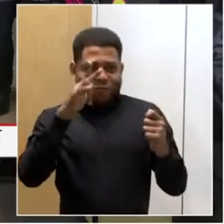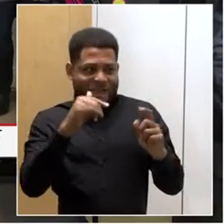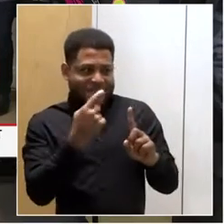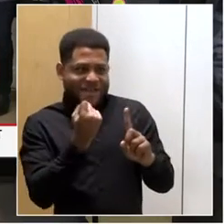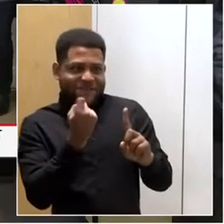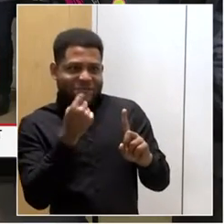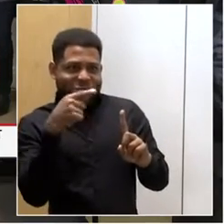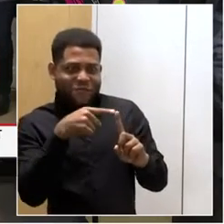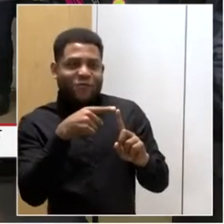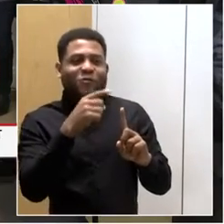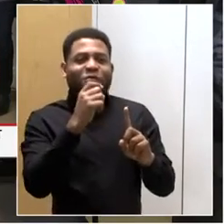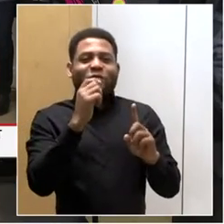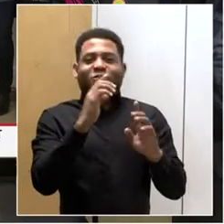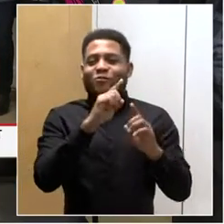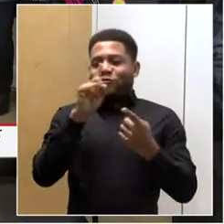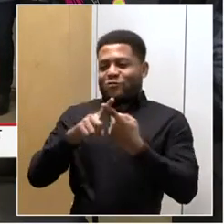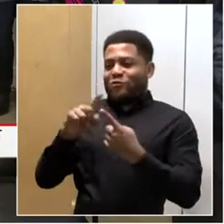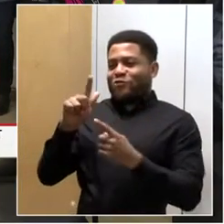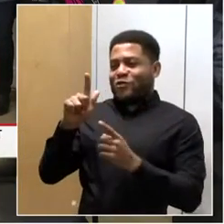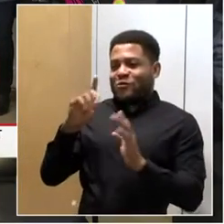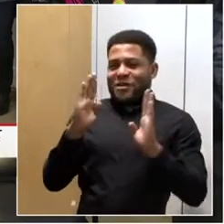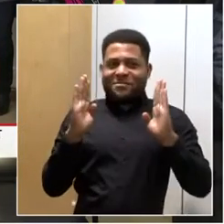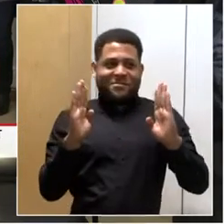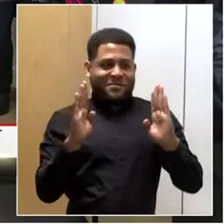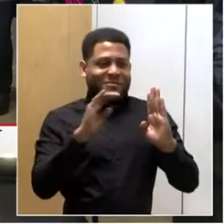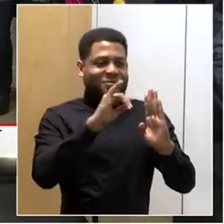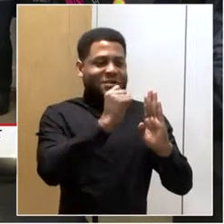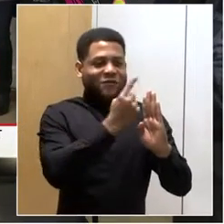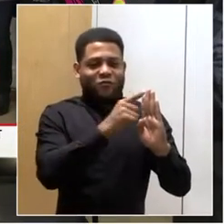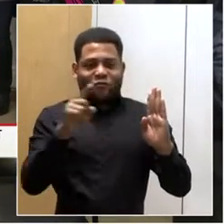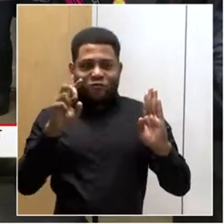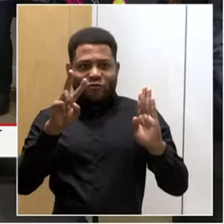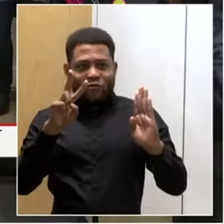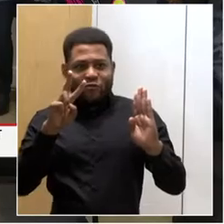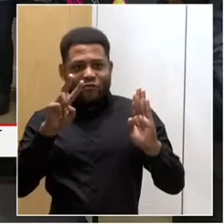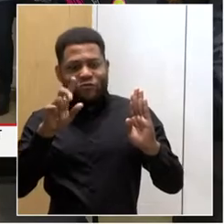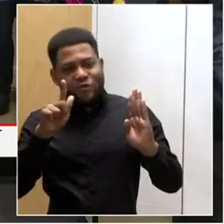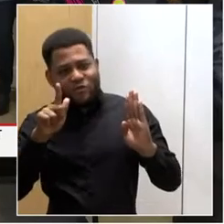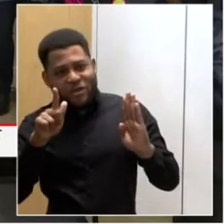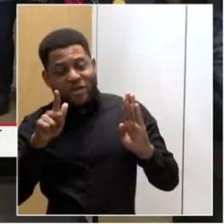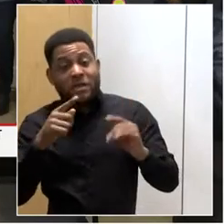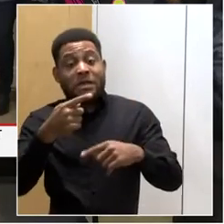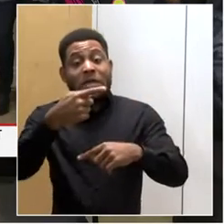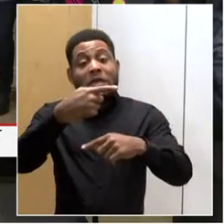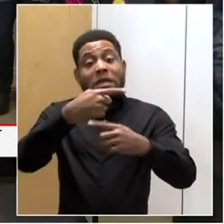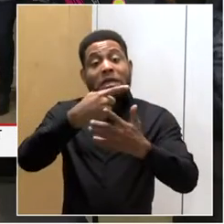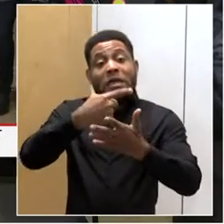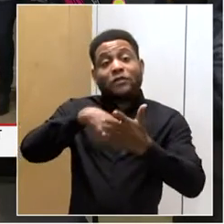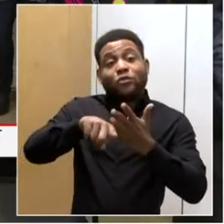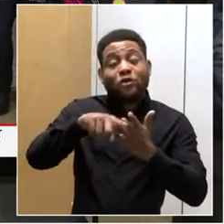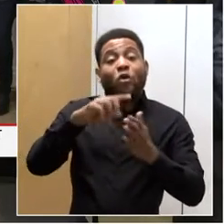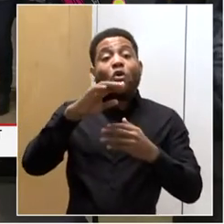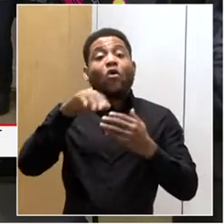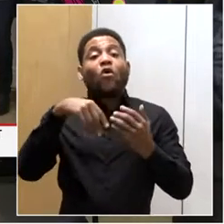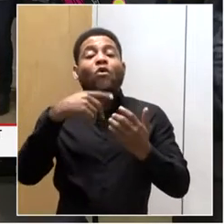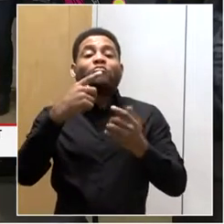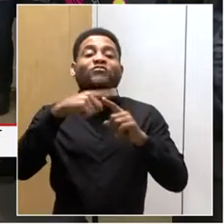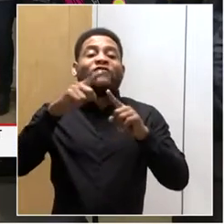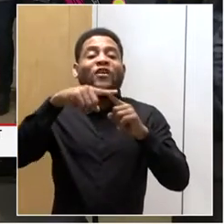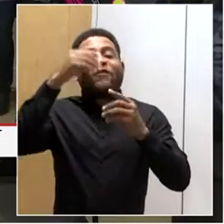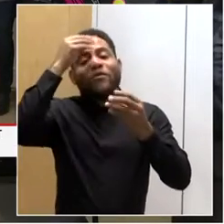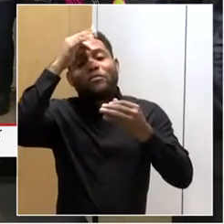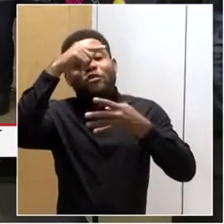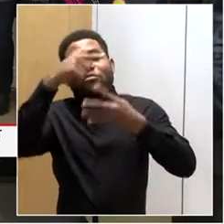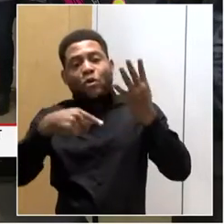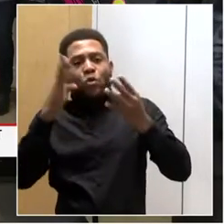the 21st. Next week, we are releasing everything that has to do with the Capitol Fringe Festival.